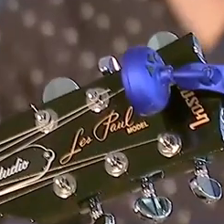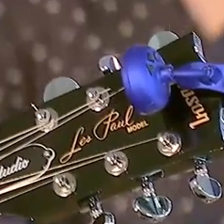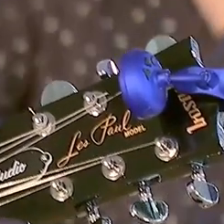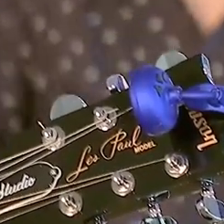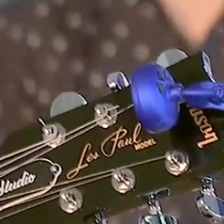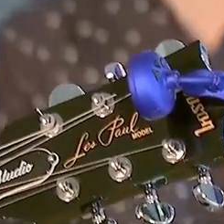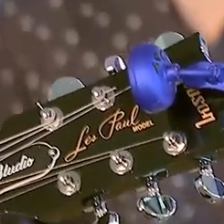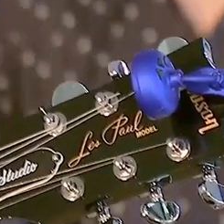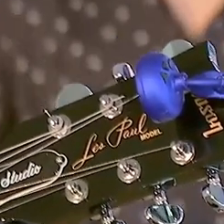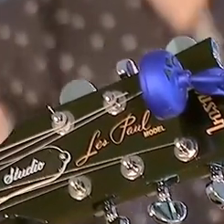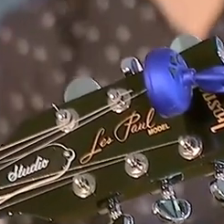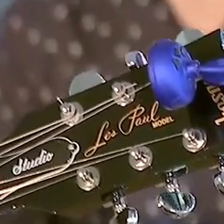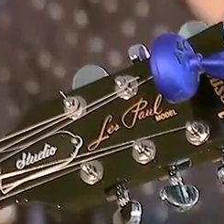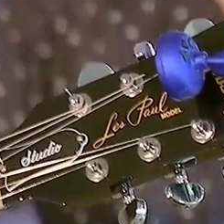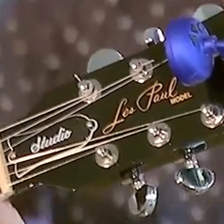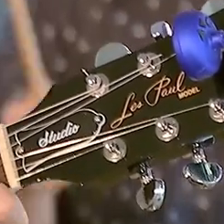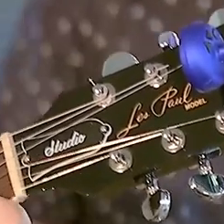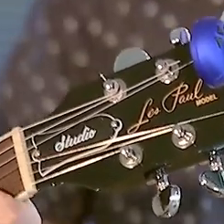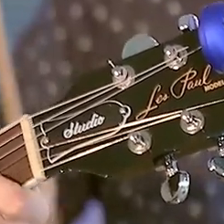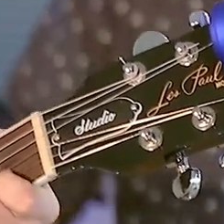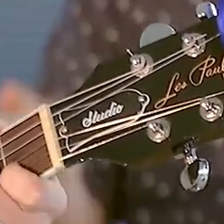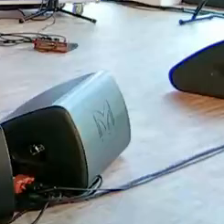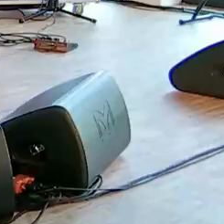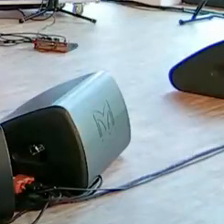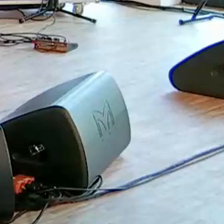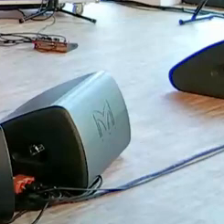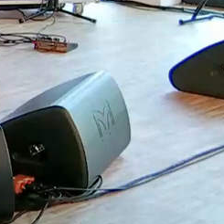tonight. And don't you cry